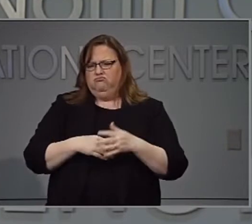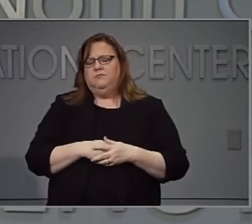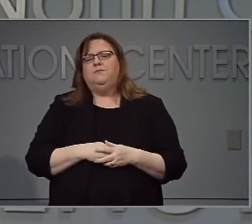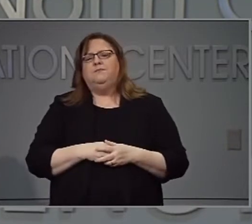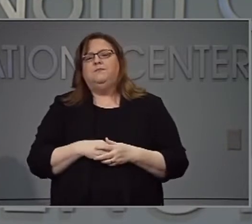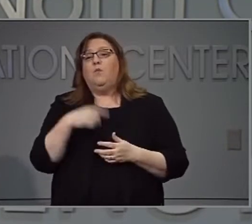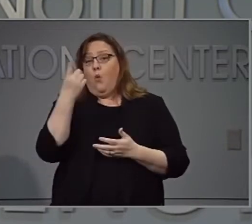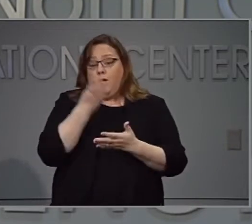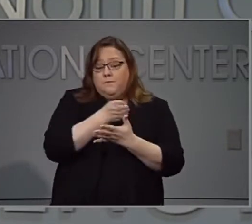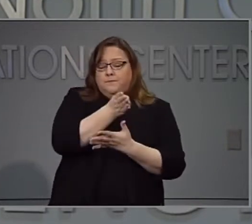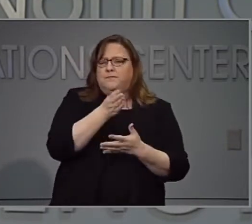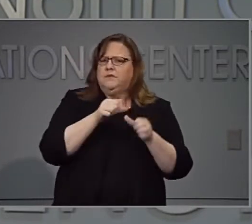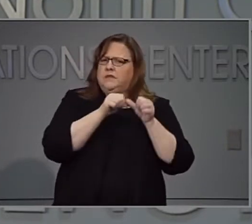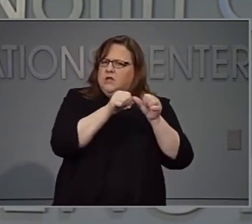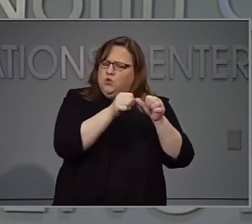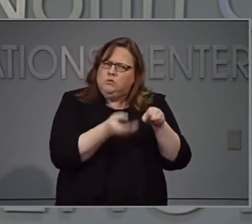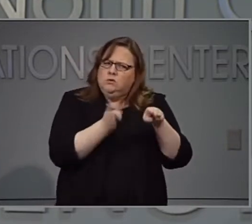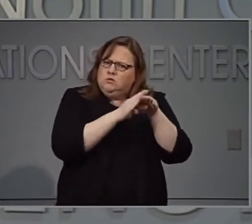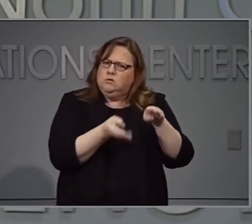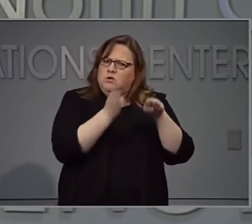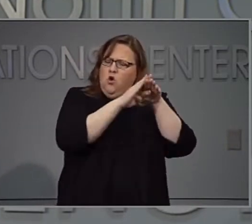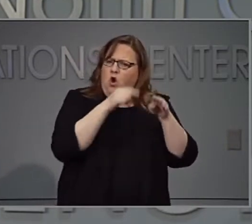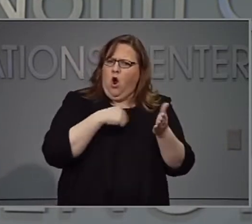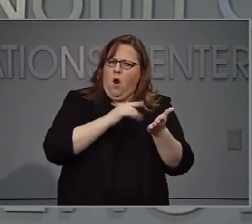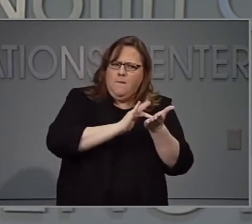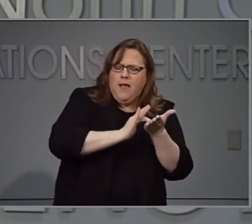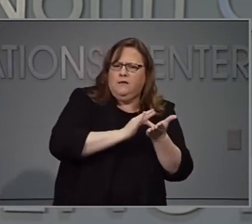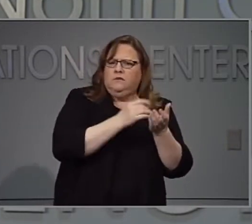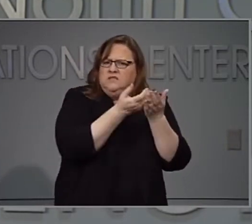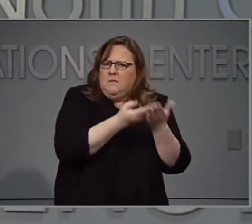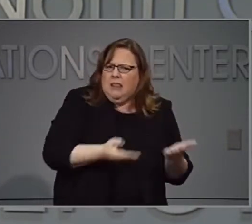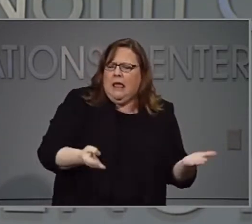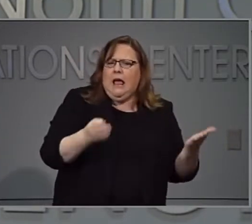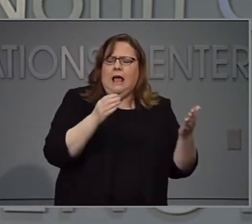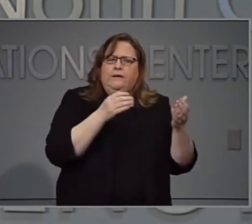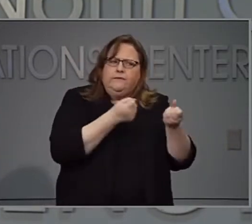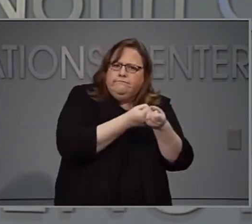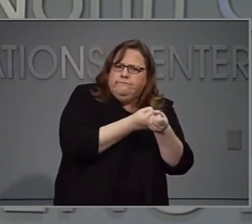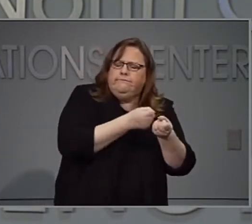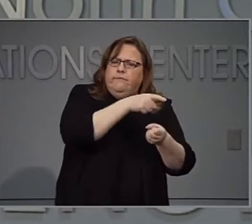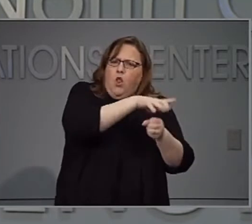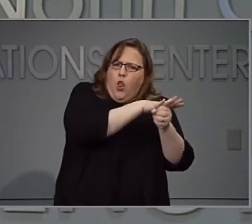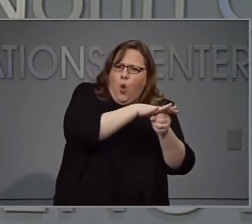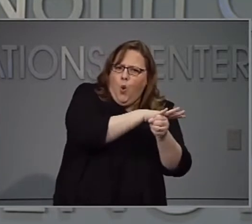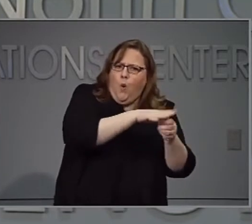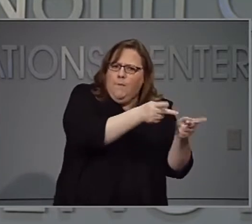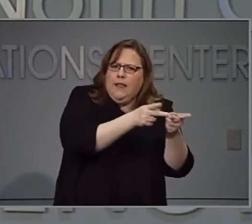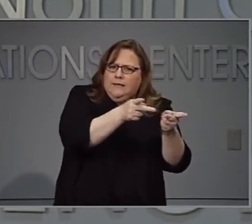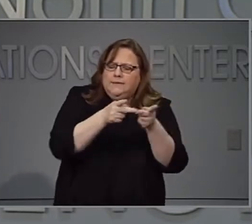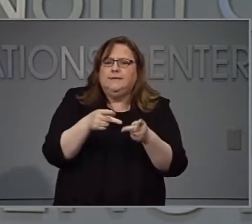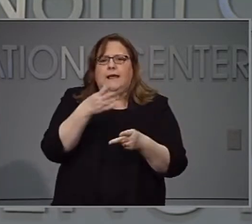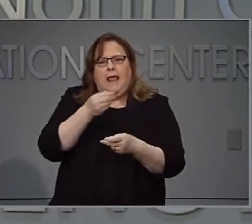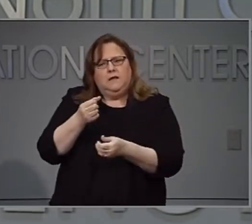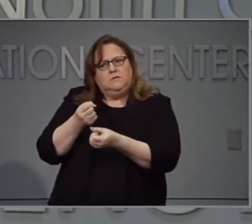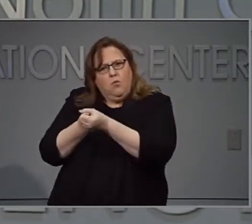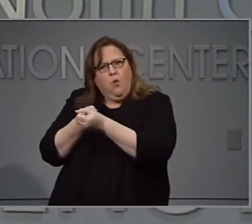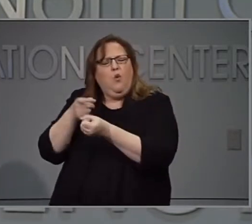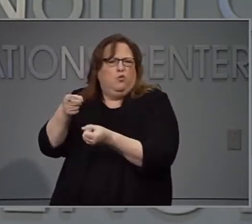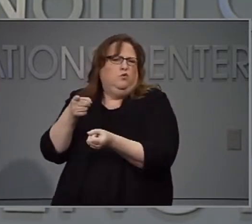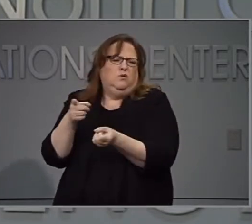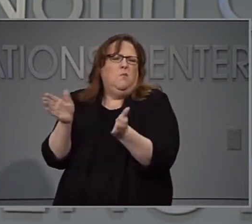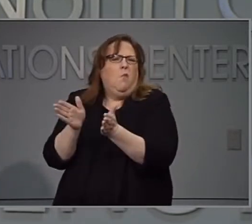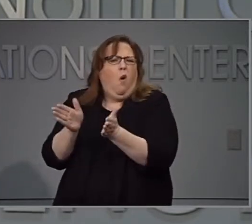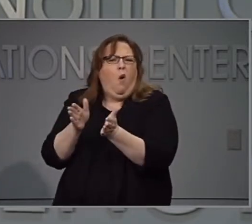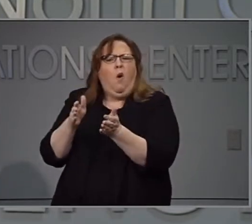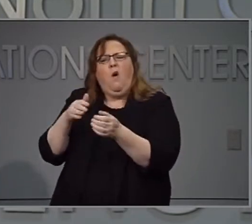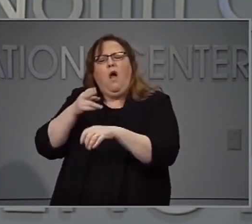Continued medical surge on planning, focusing on support of local jurisdictions and healthcare organizations, along